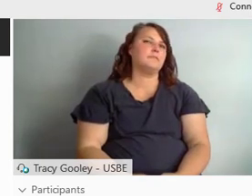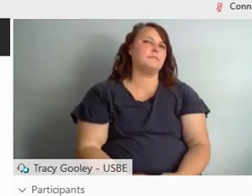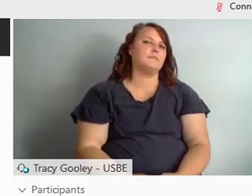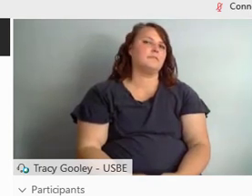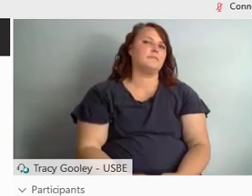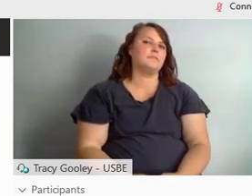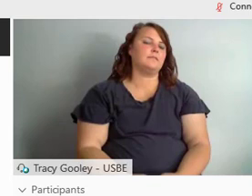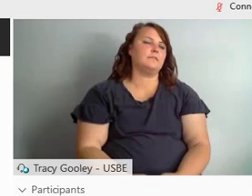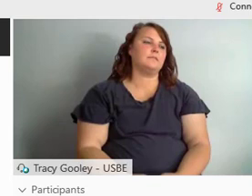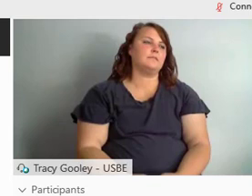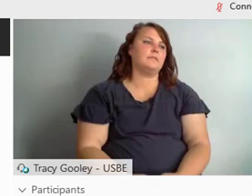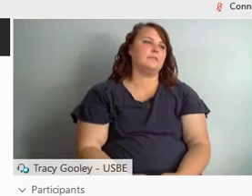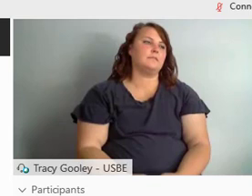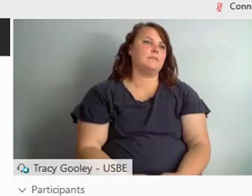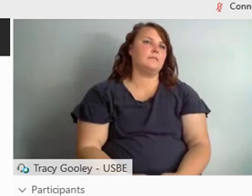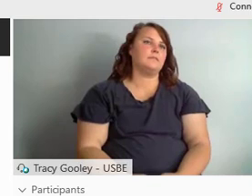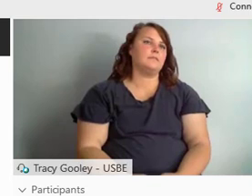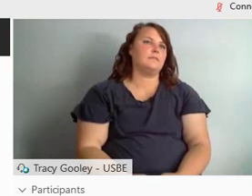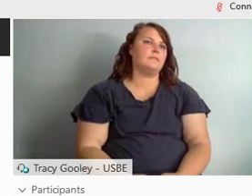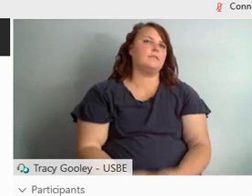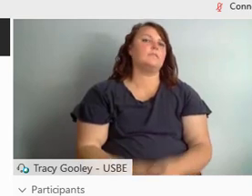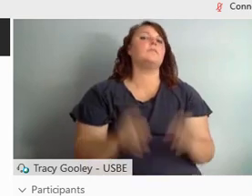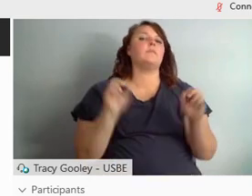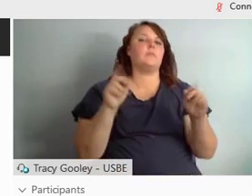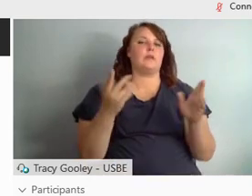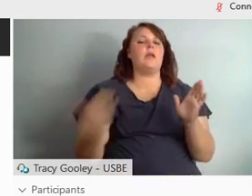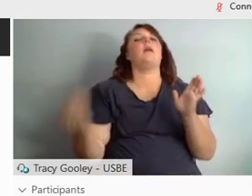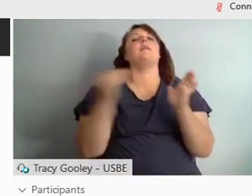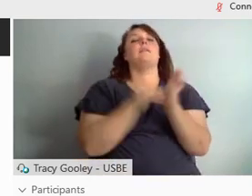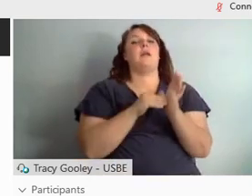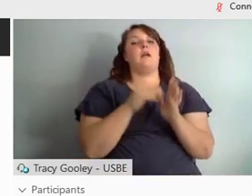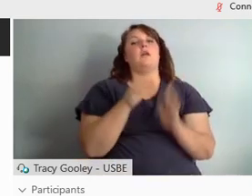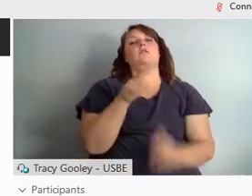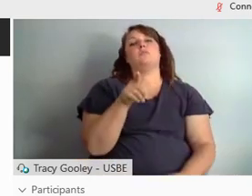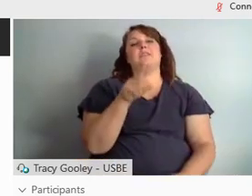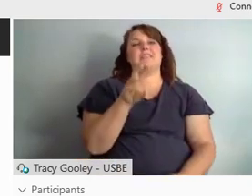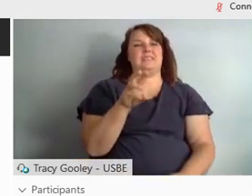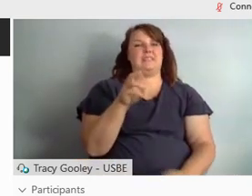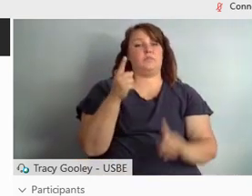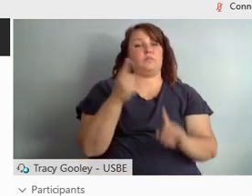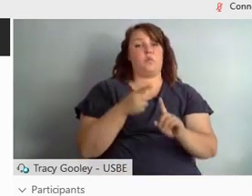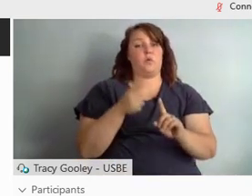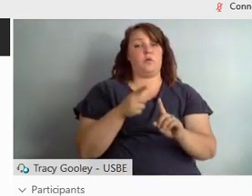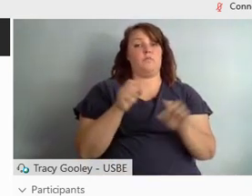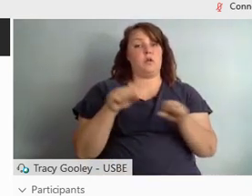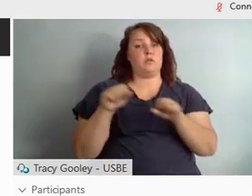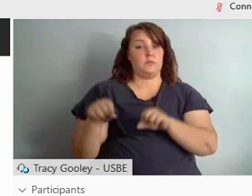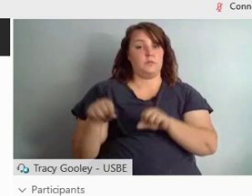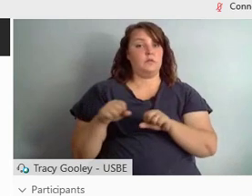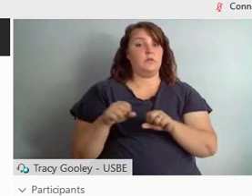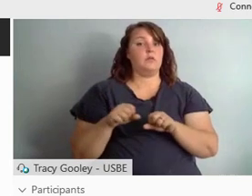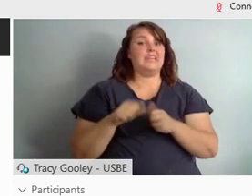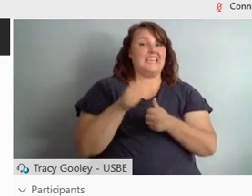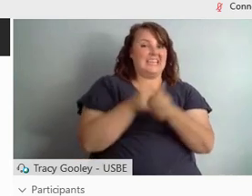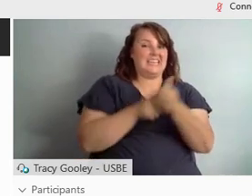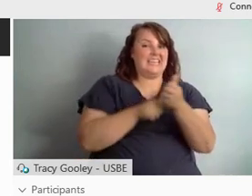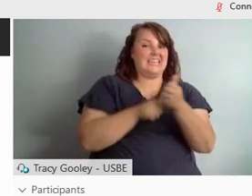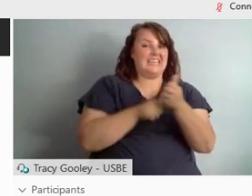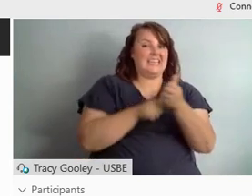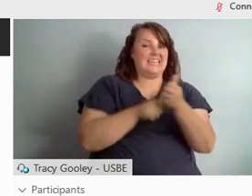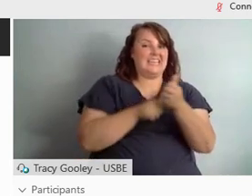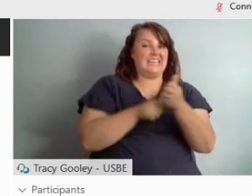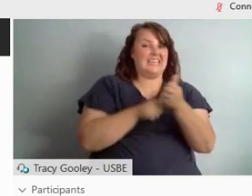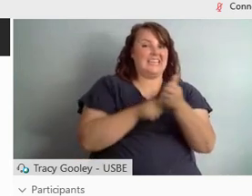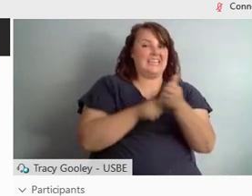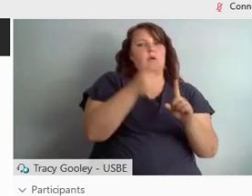All right, so again, 26 points possible for this item, 1 point for each letter named.